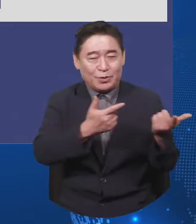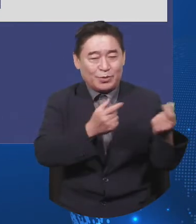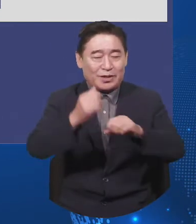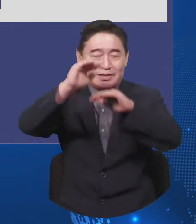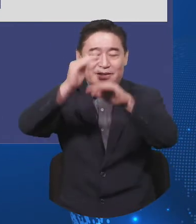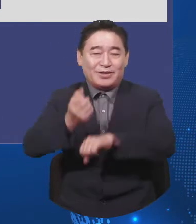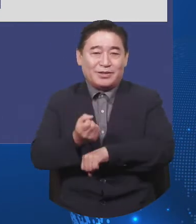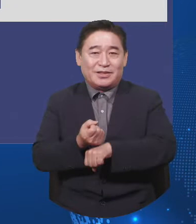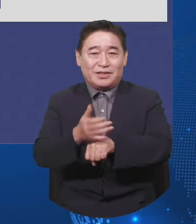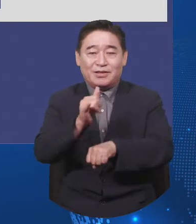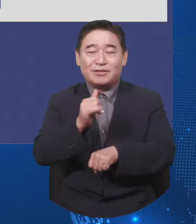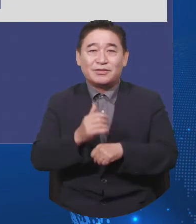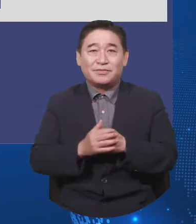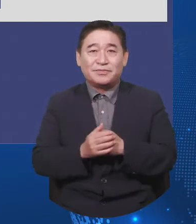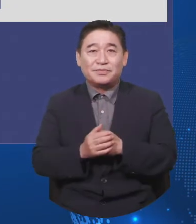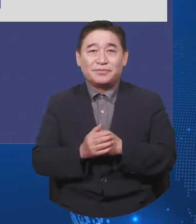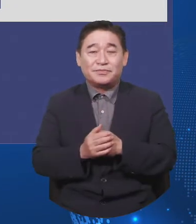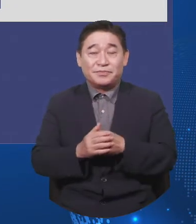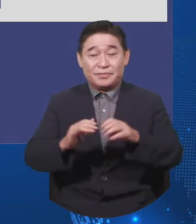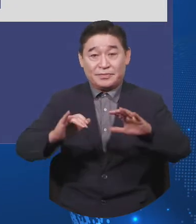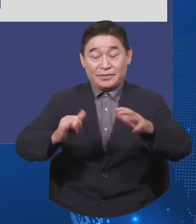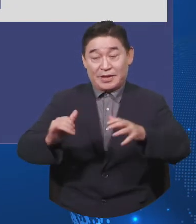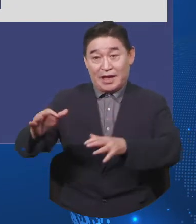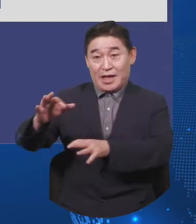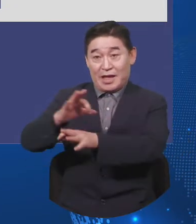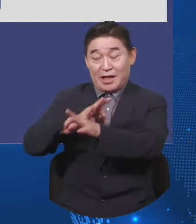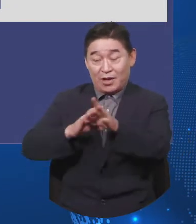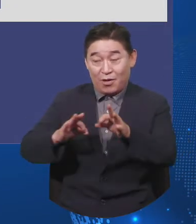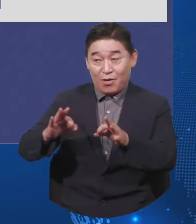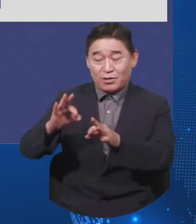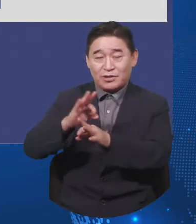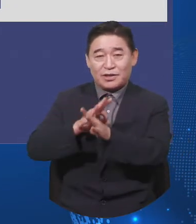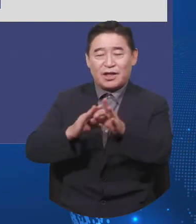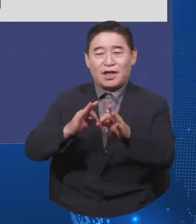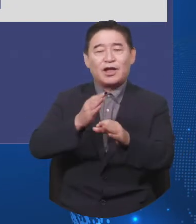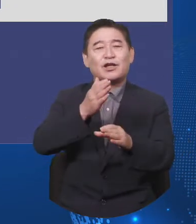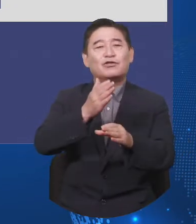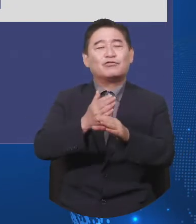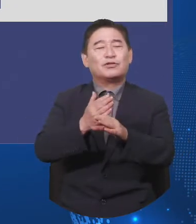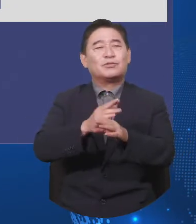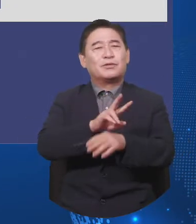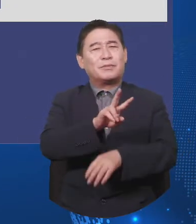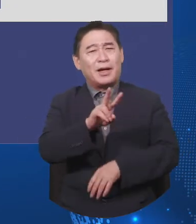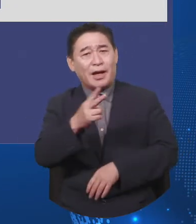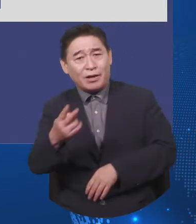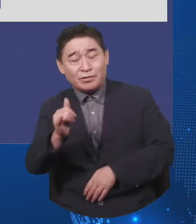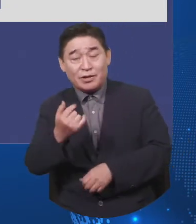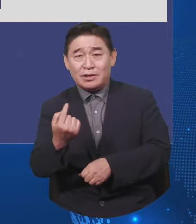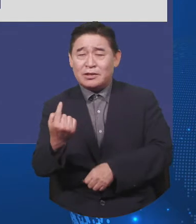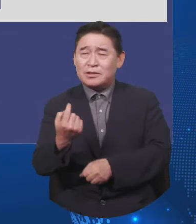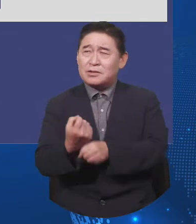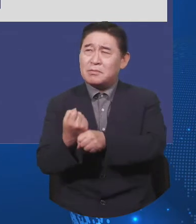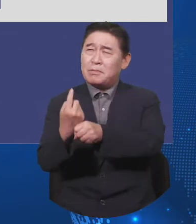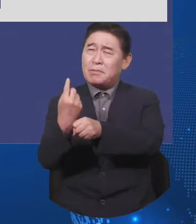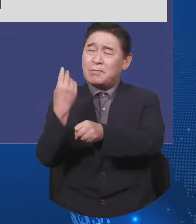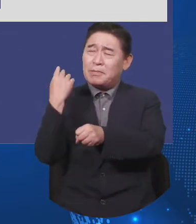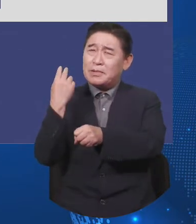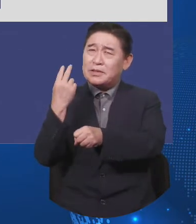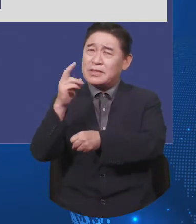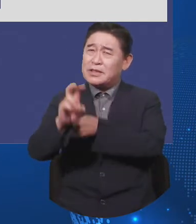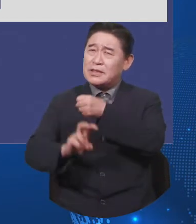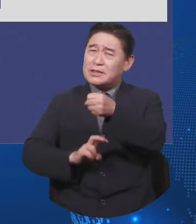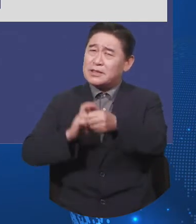of gravity in the world has shifted. If we only look over the last 2 decades actually,